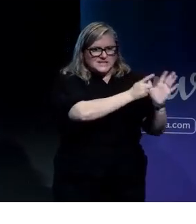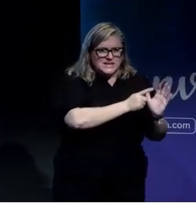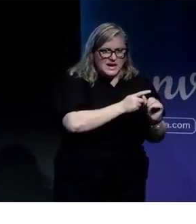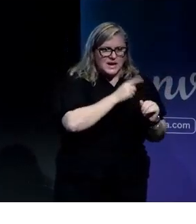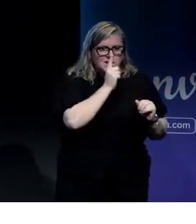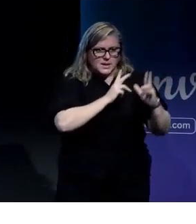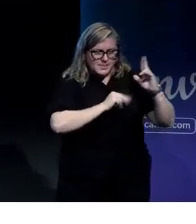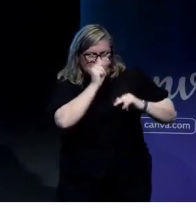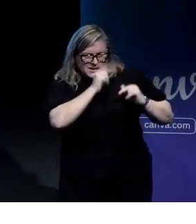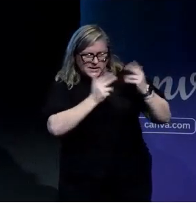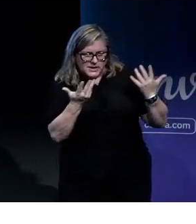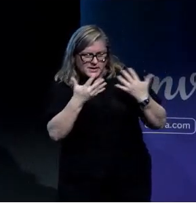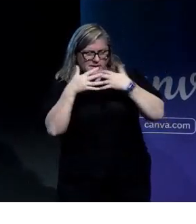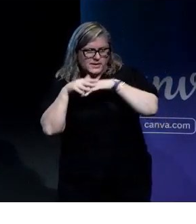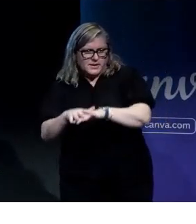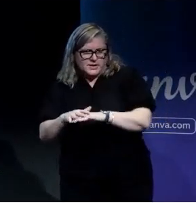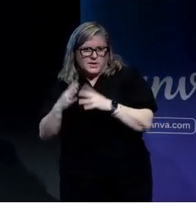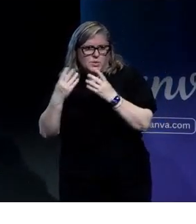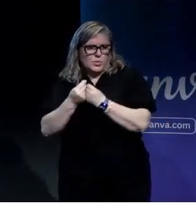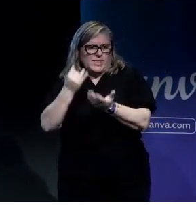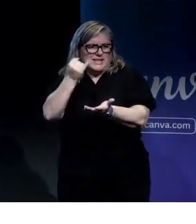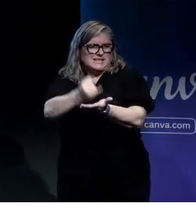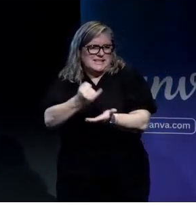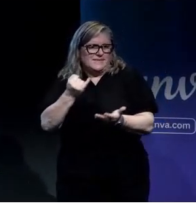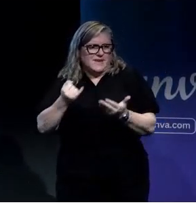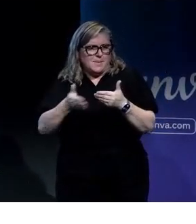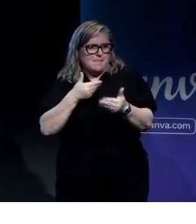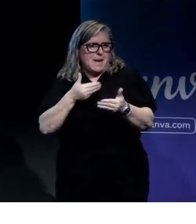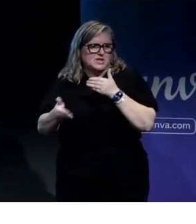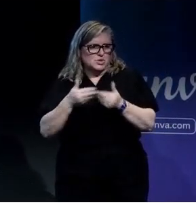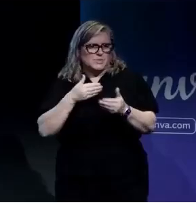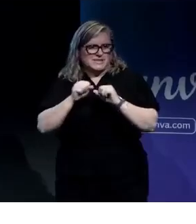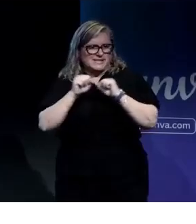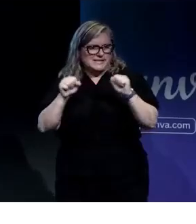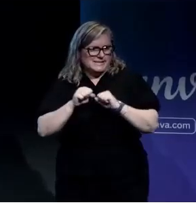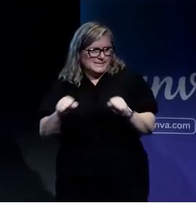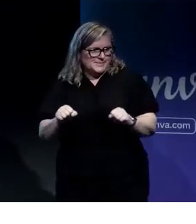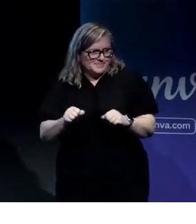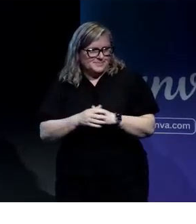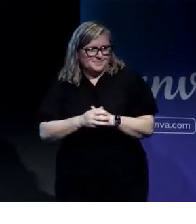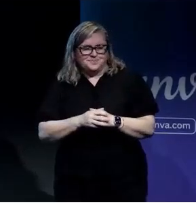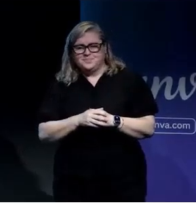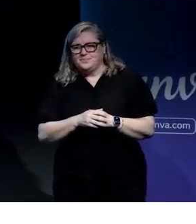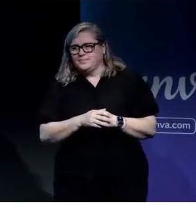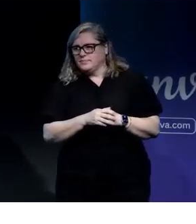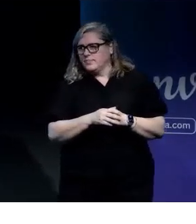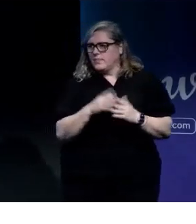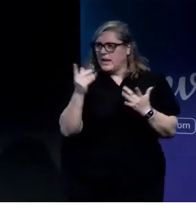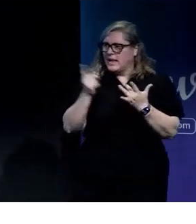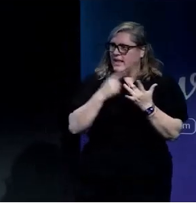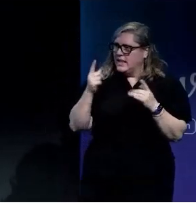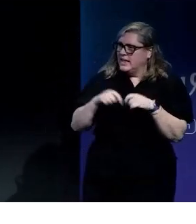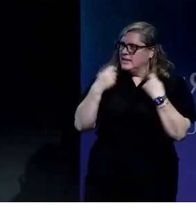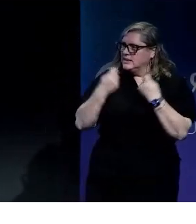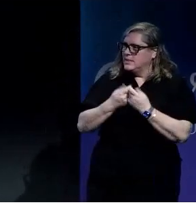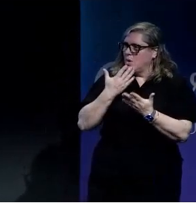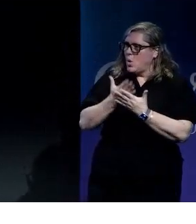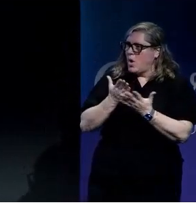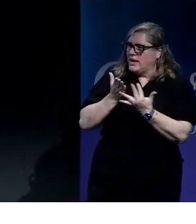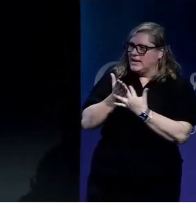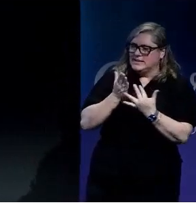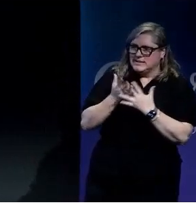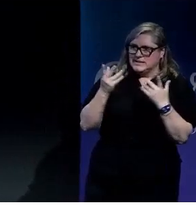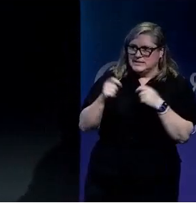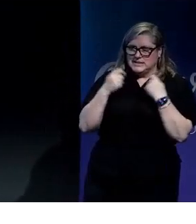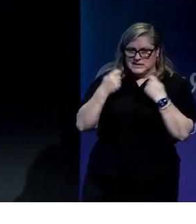an integration with that to your defect management system that you're using, and have another team member on your accessibility team kind